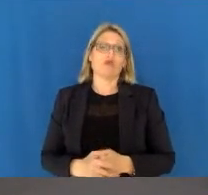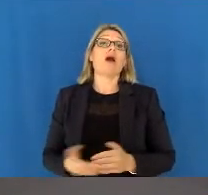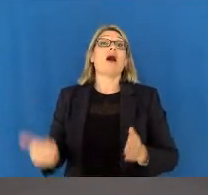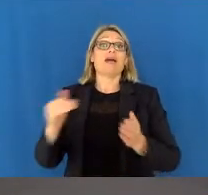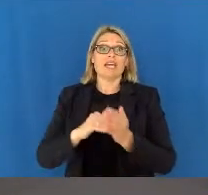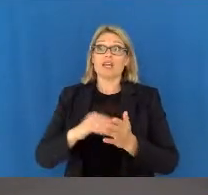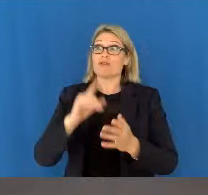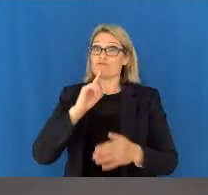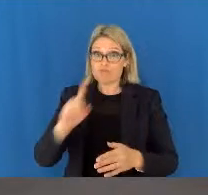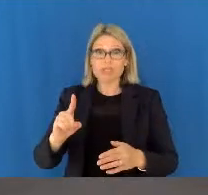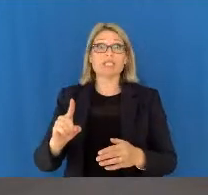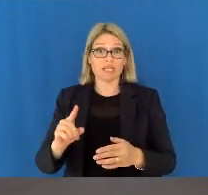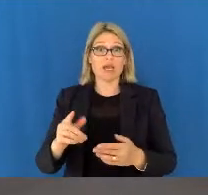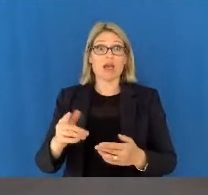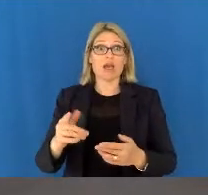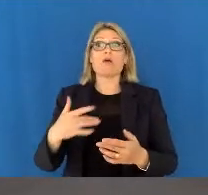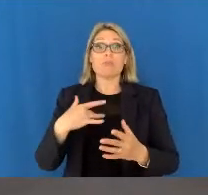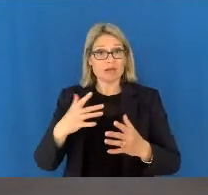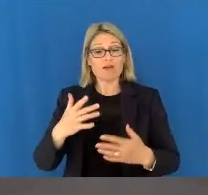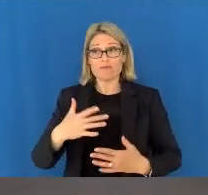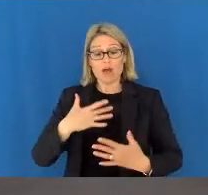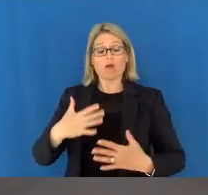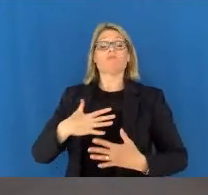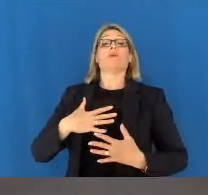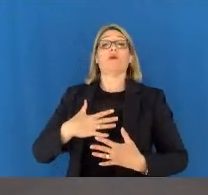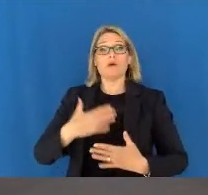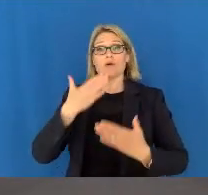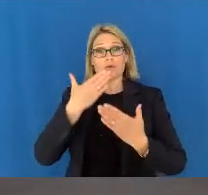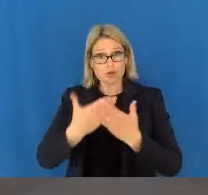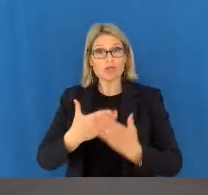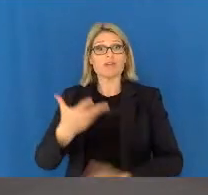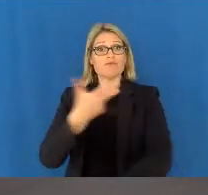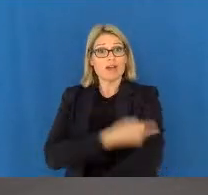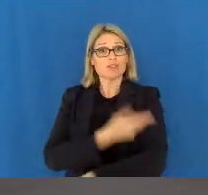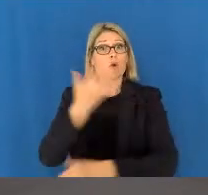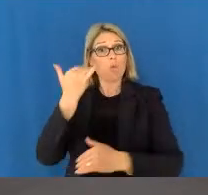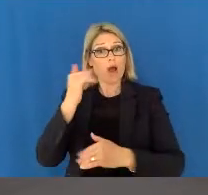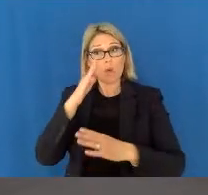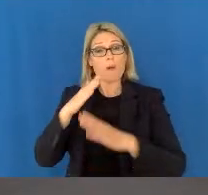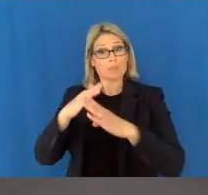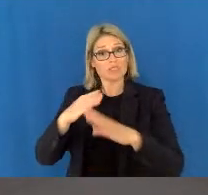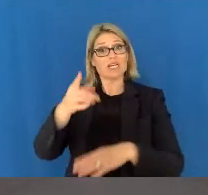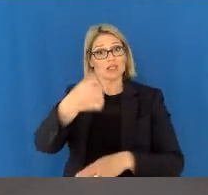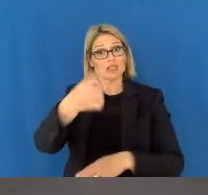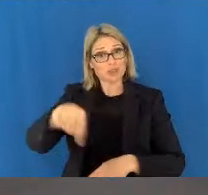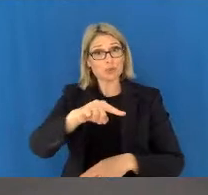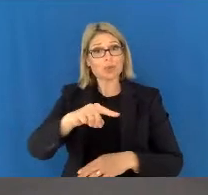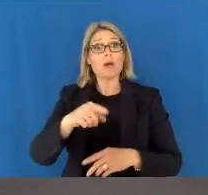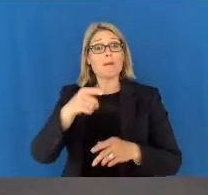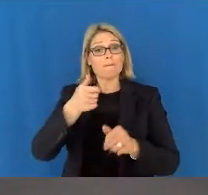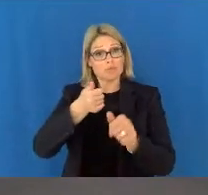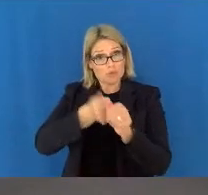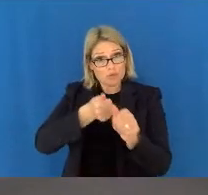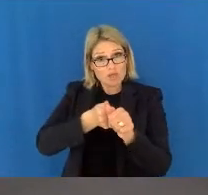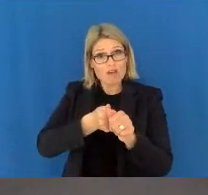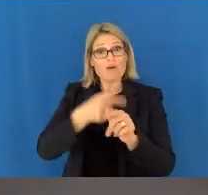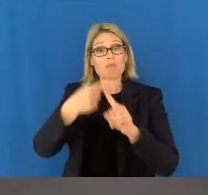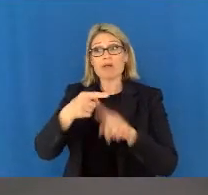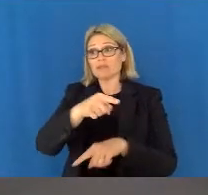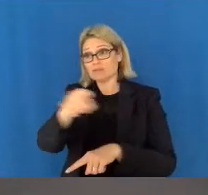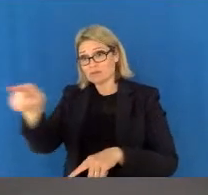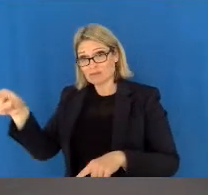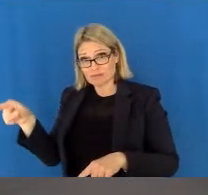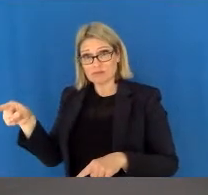getting vaccinated protects you from serious illness, and it protects those around you as well. So there are some appointments